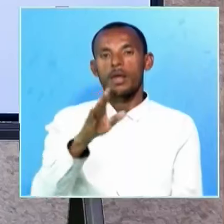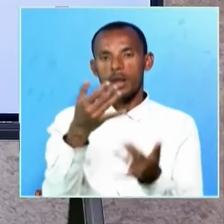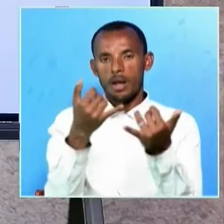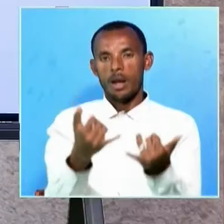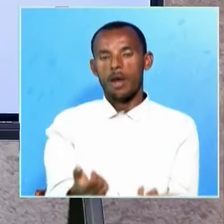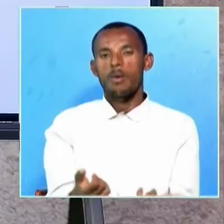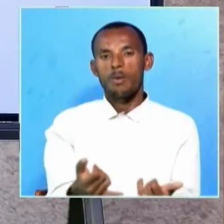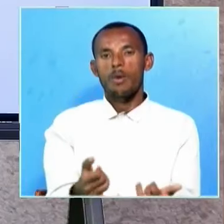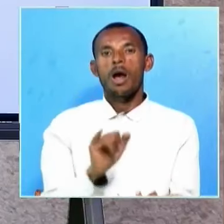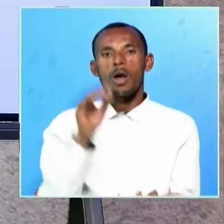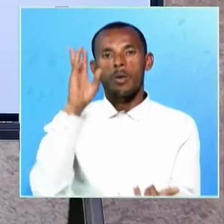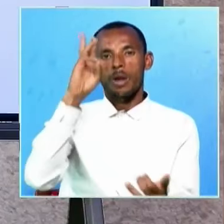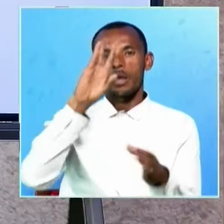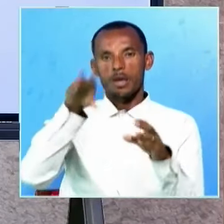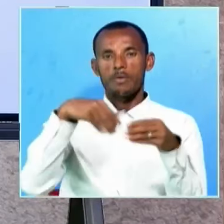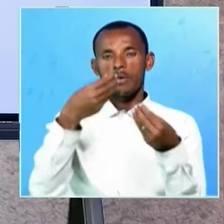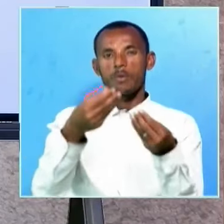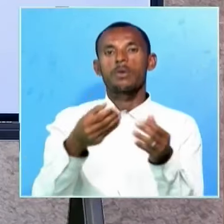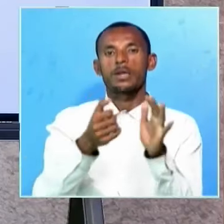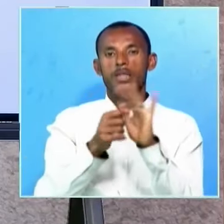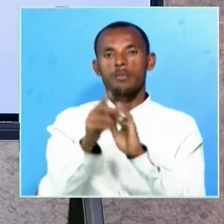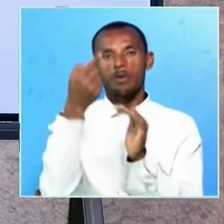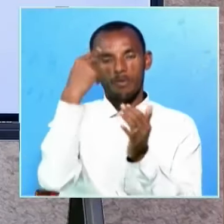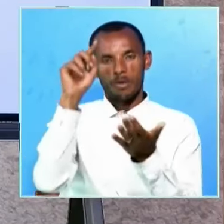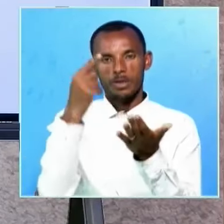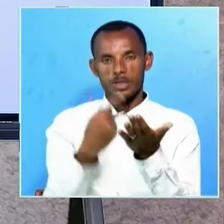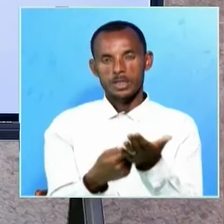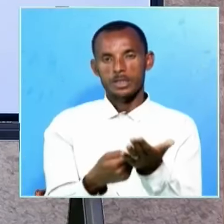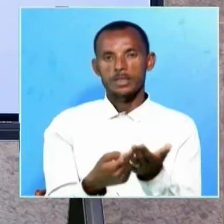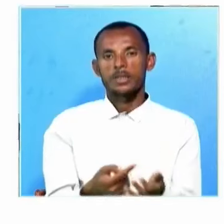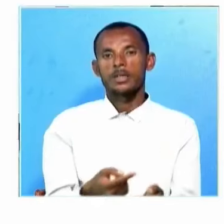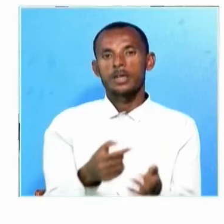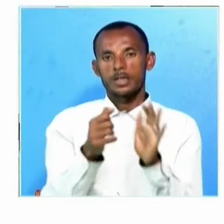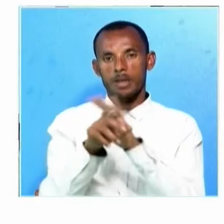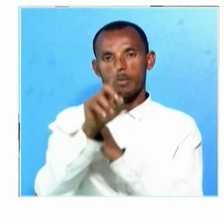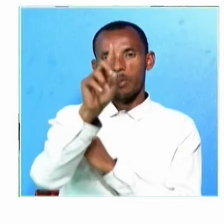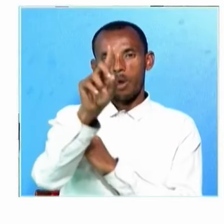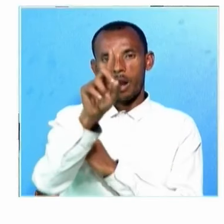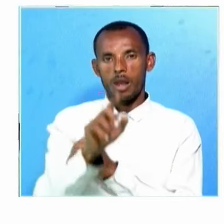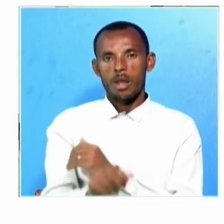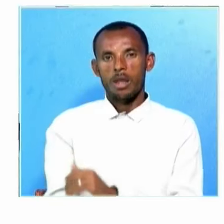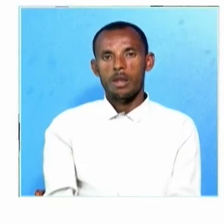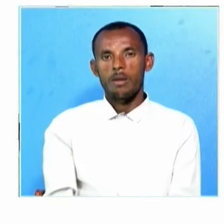Now, I will give you example for this one. Example 1.